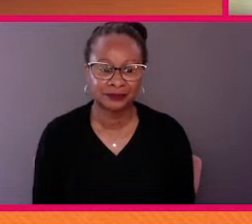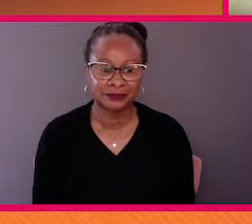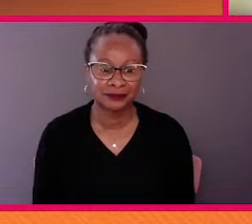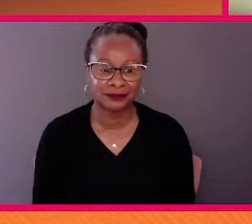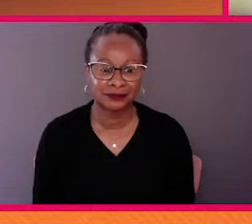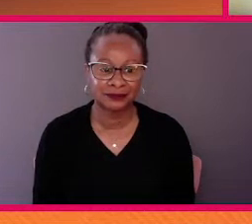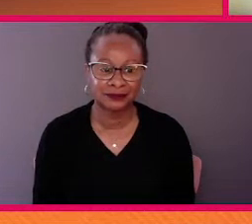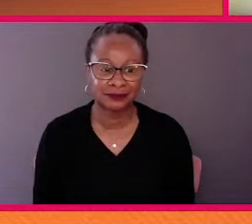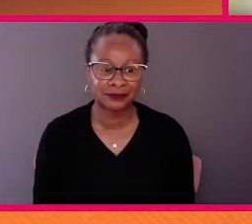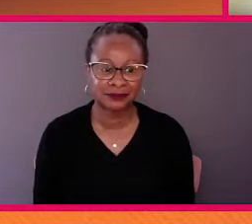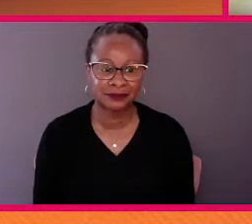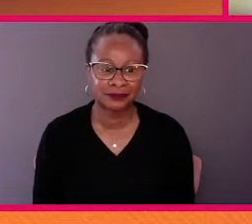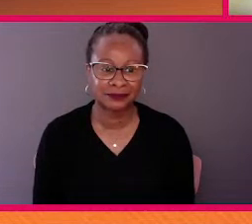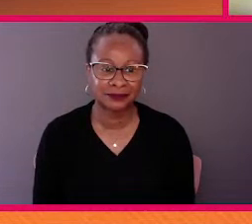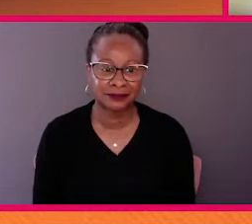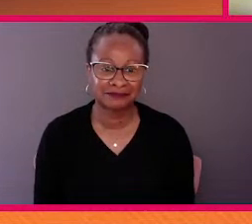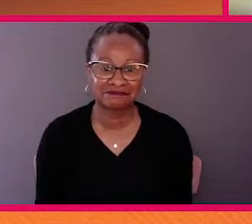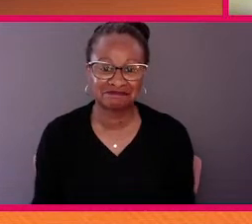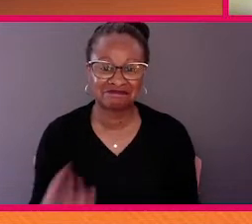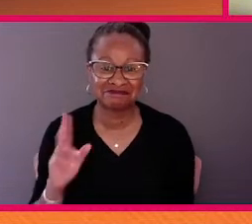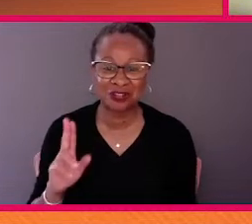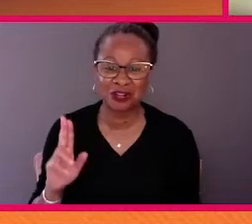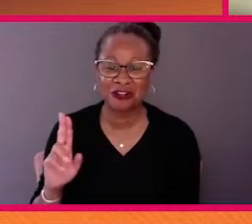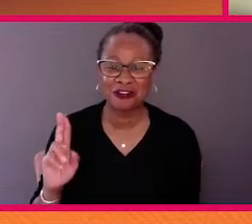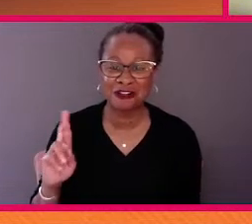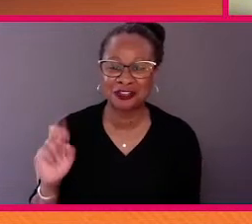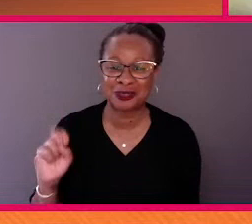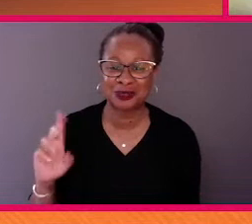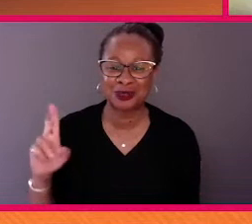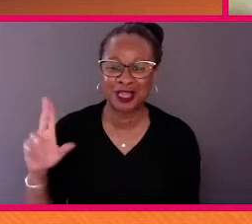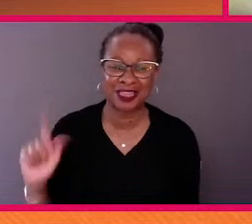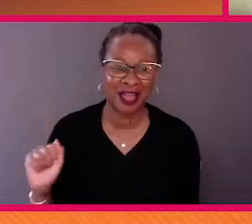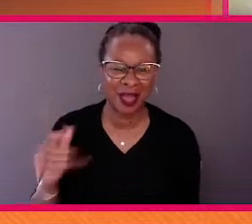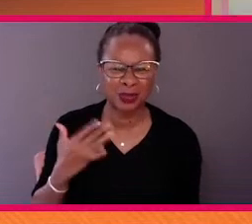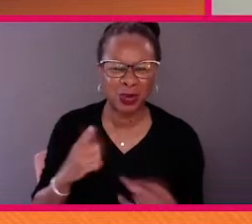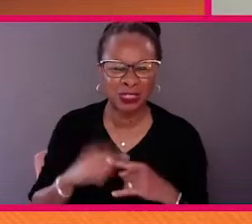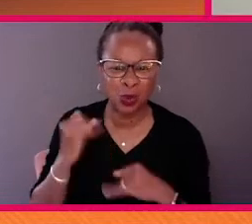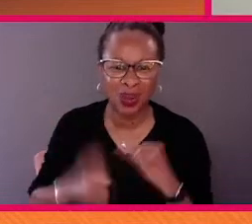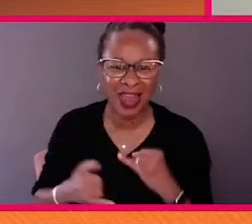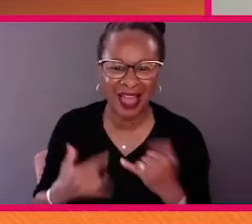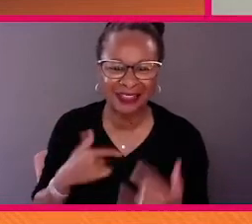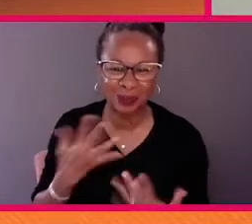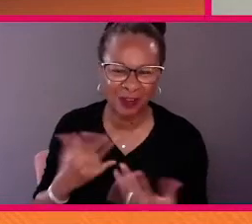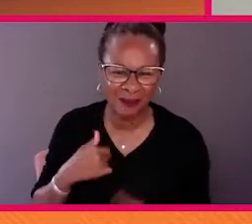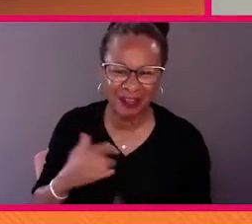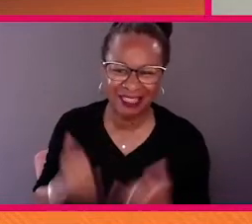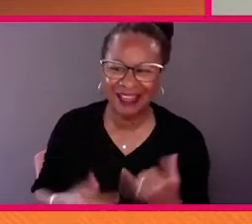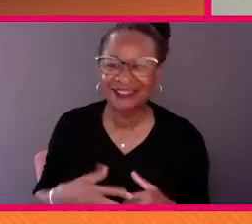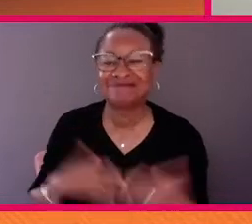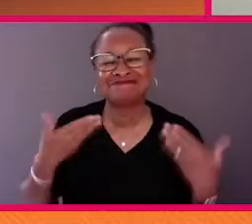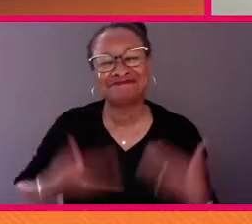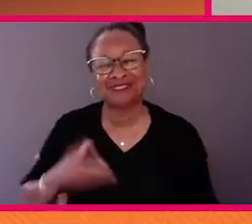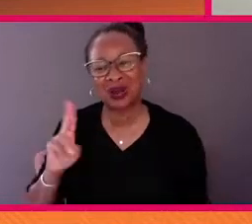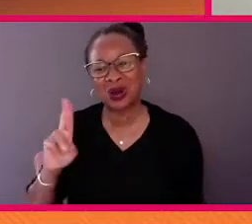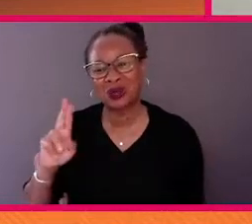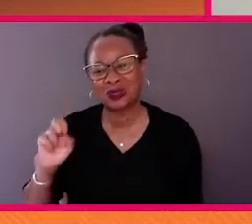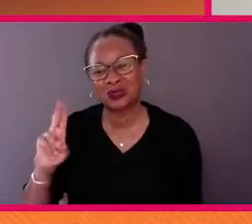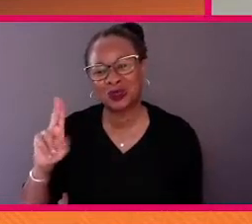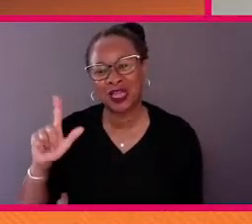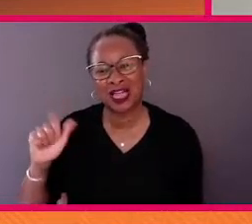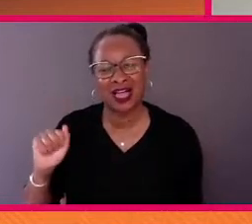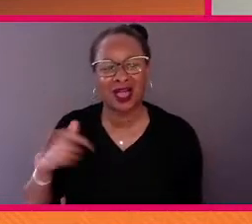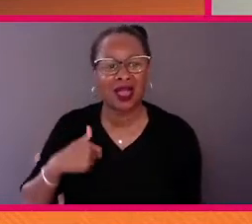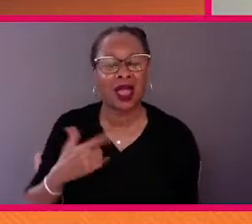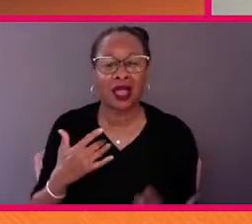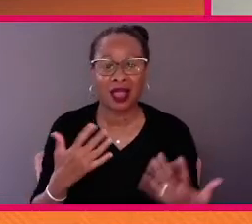Ursula, would love to hear from you first. Waiting to go last. I'm Ursula, and I'm wearing some aviator